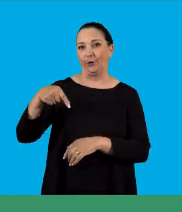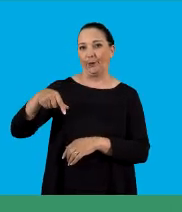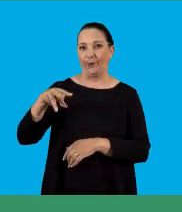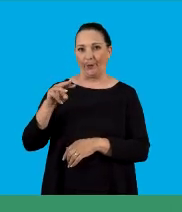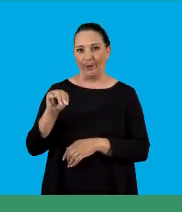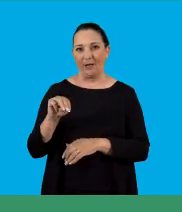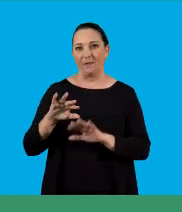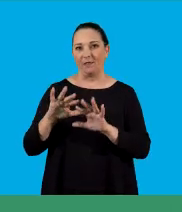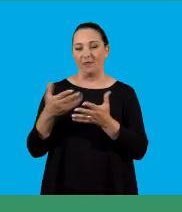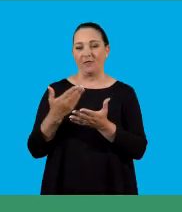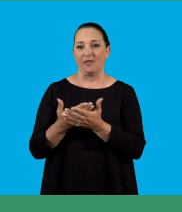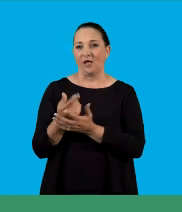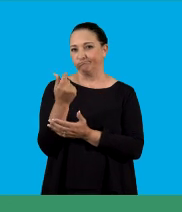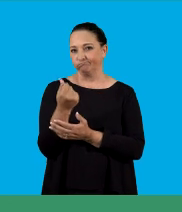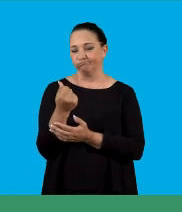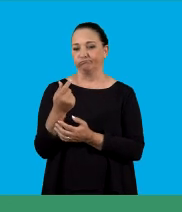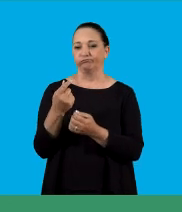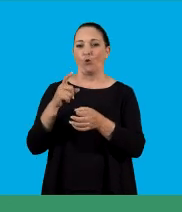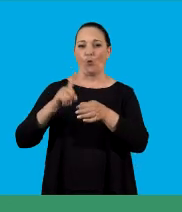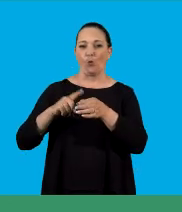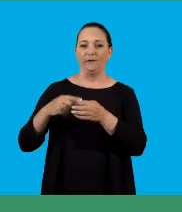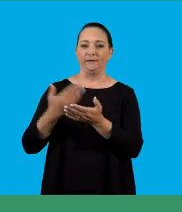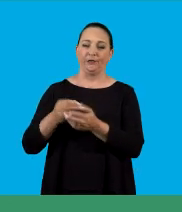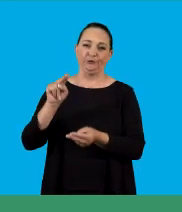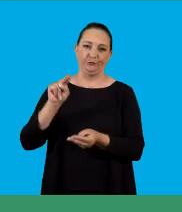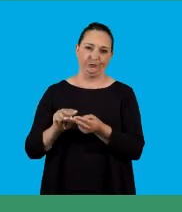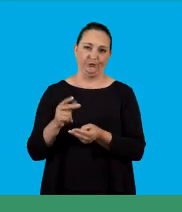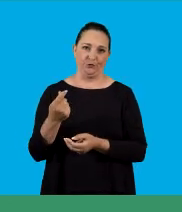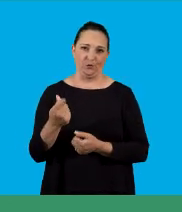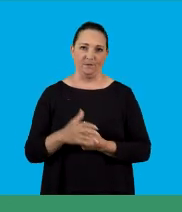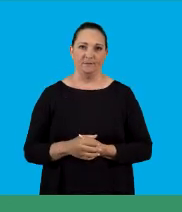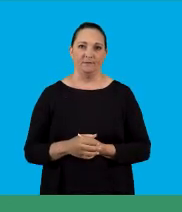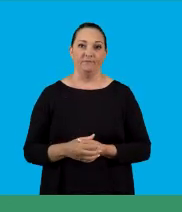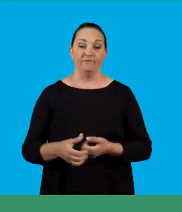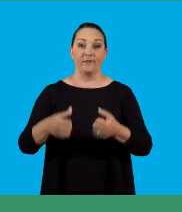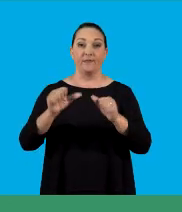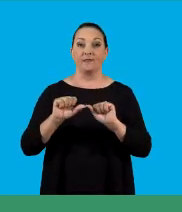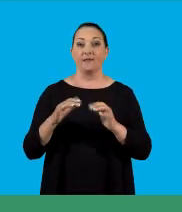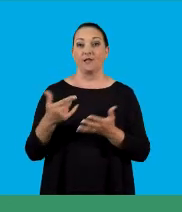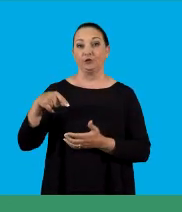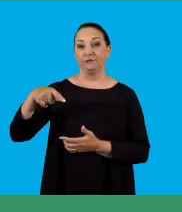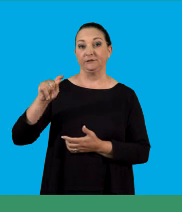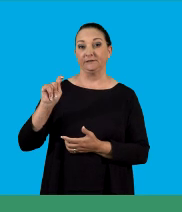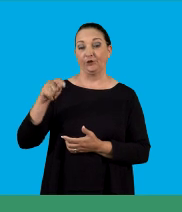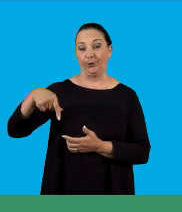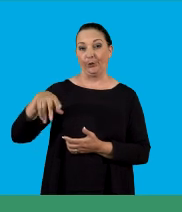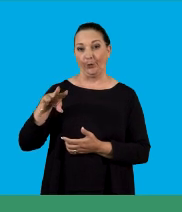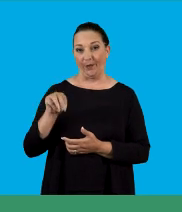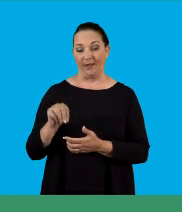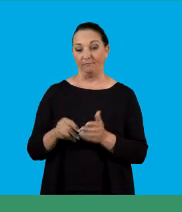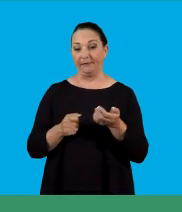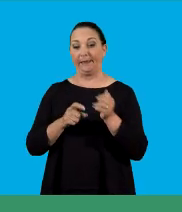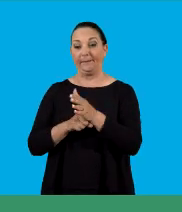in which total quality management can reduce the cost of quality. After that, we look into the impact of TQM if